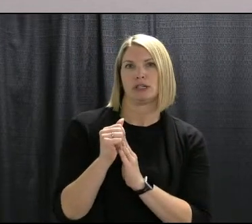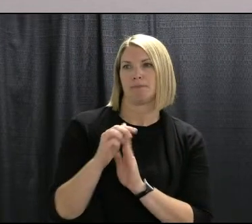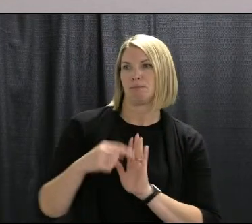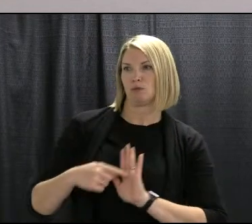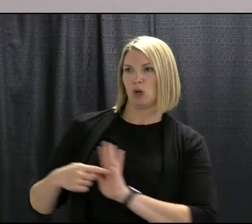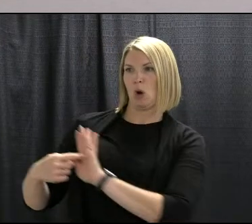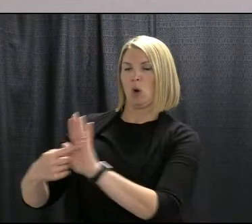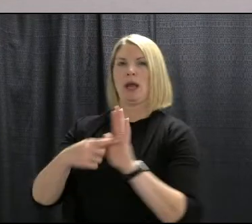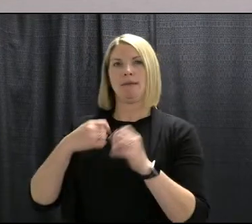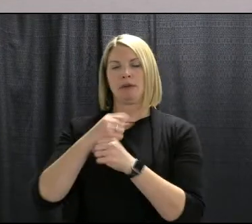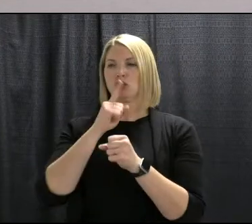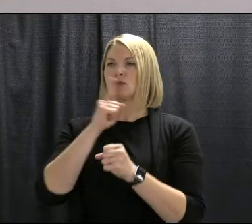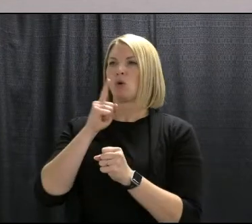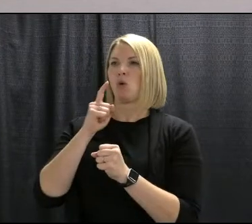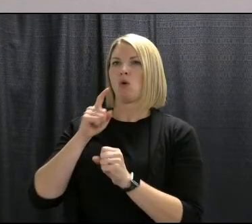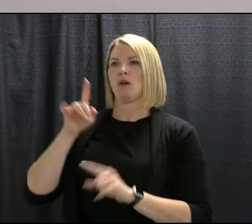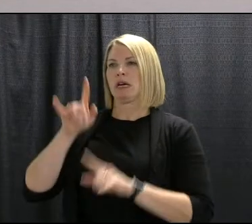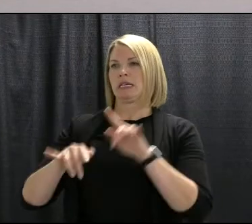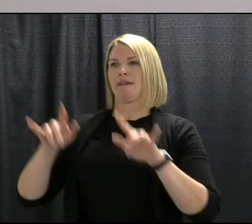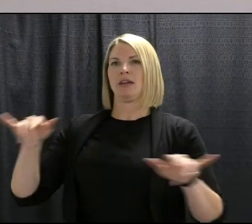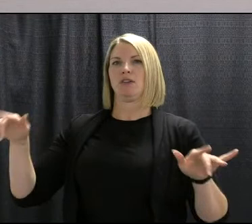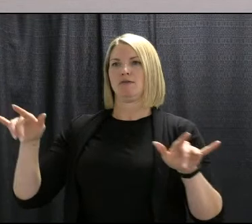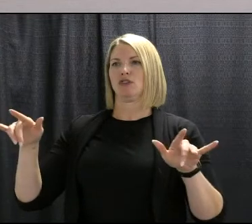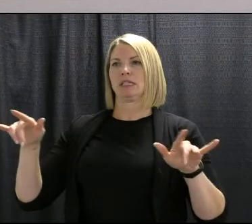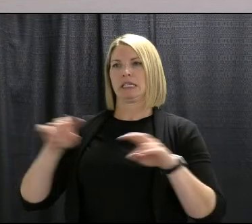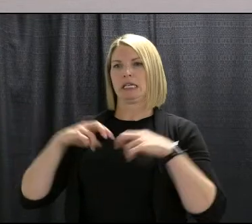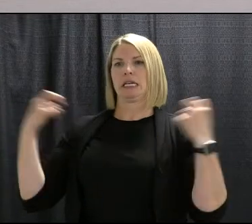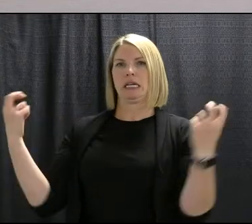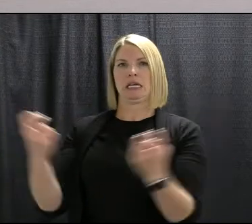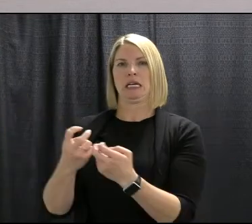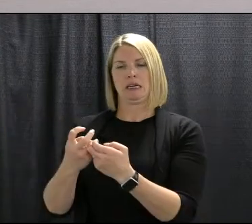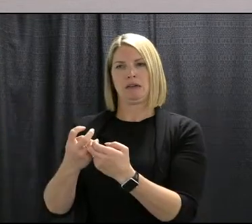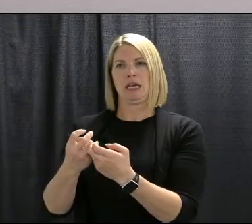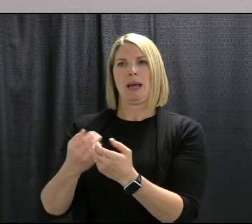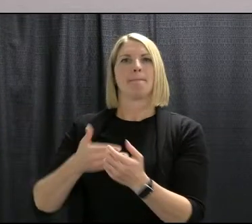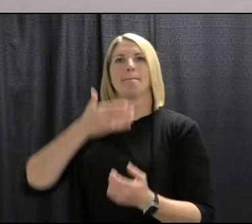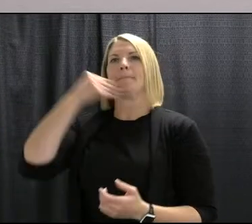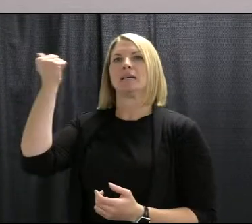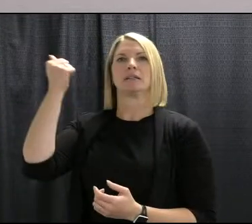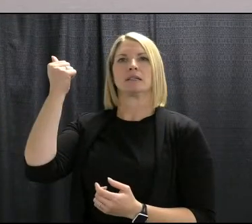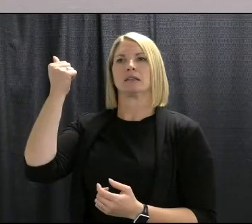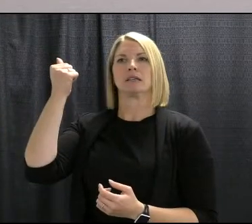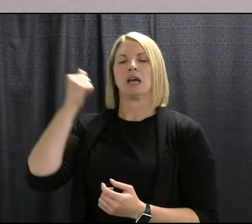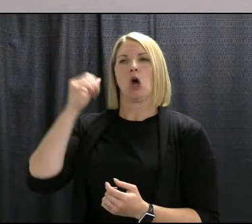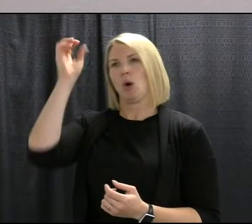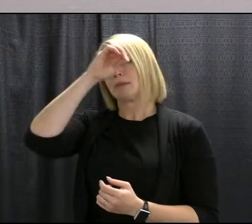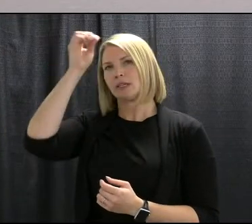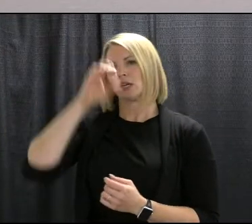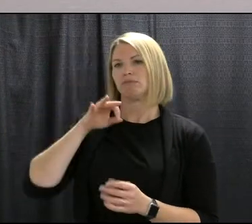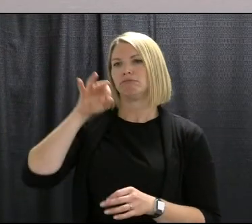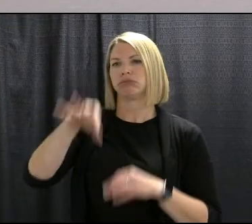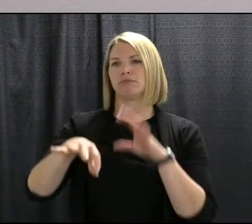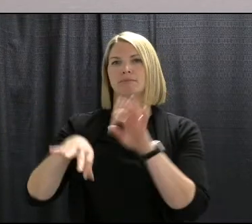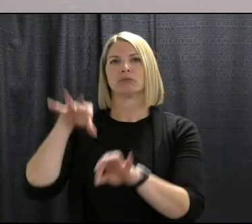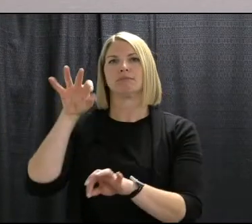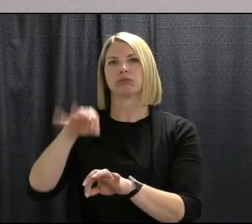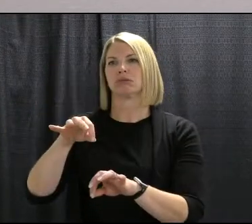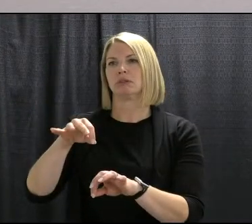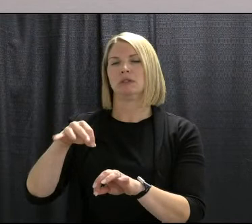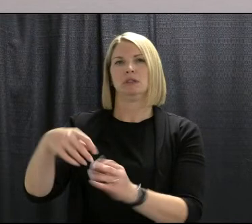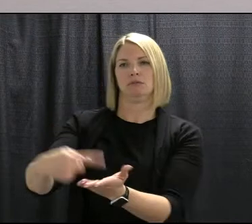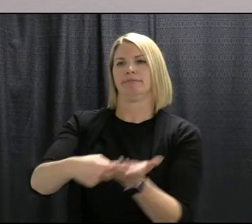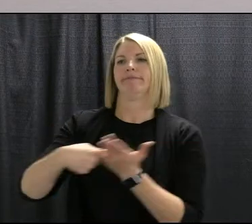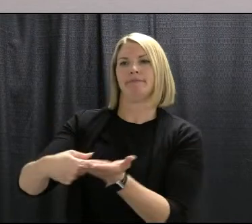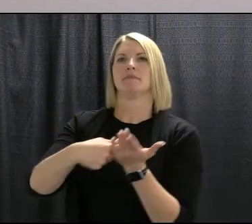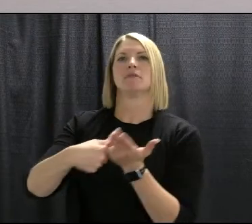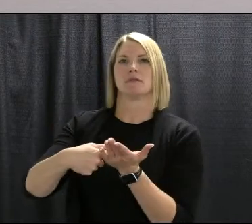people around that table. It's the most healthy table to provide, the most input from all perspectives. I mean, society wants to see a government